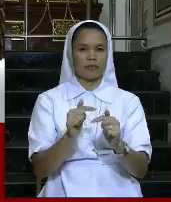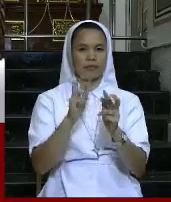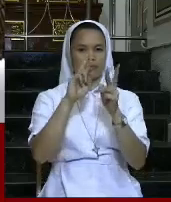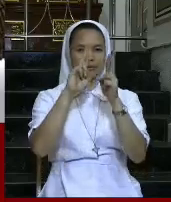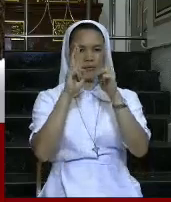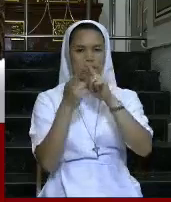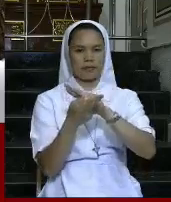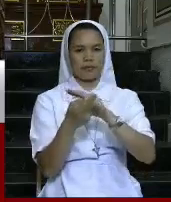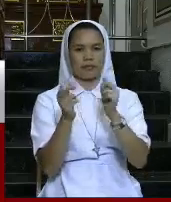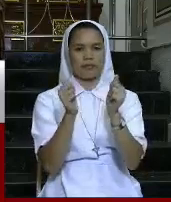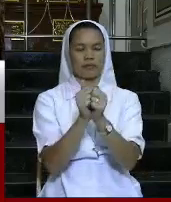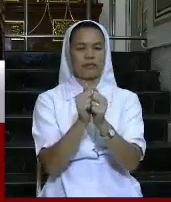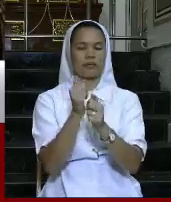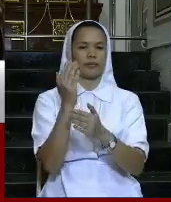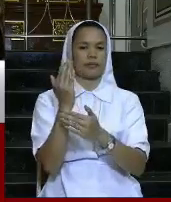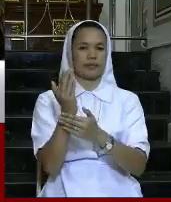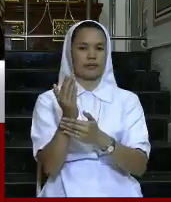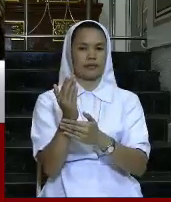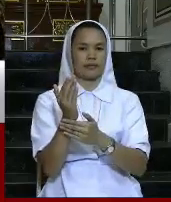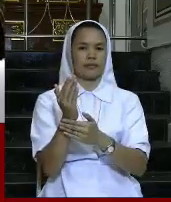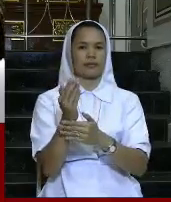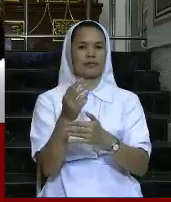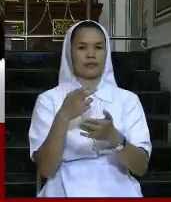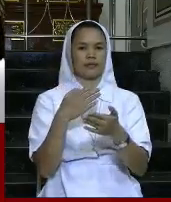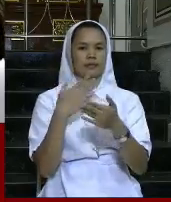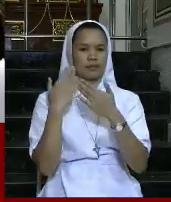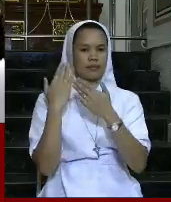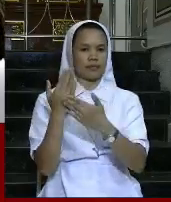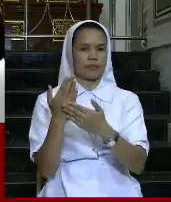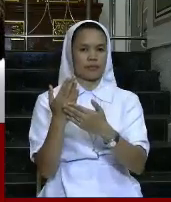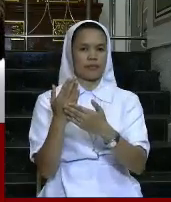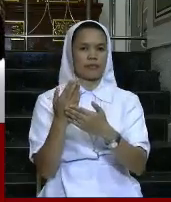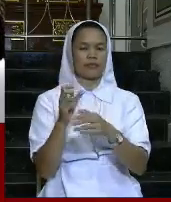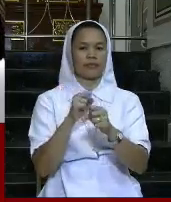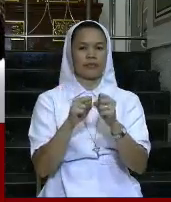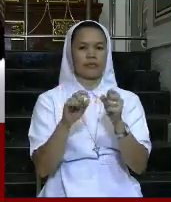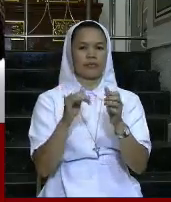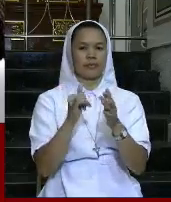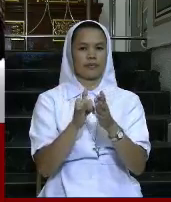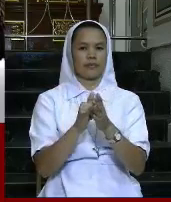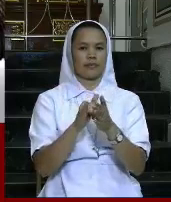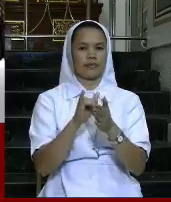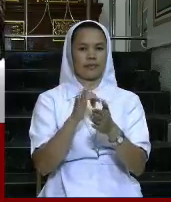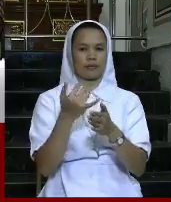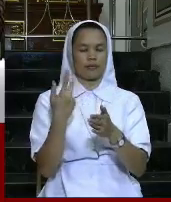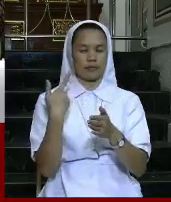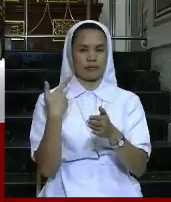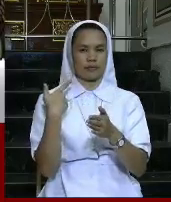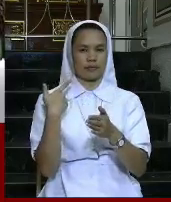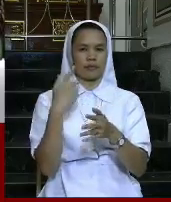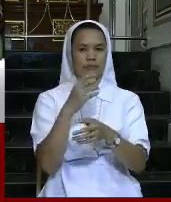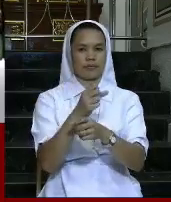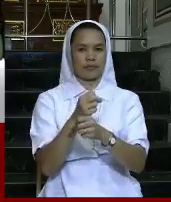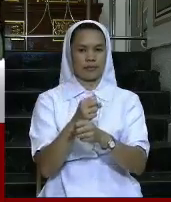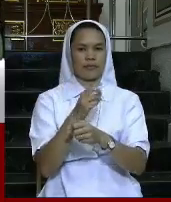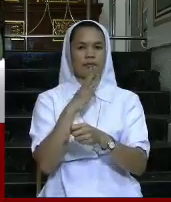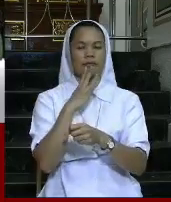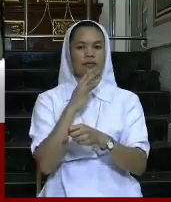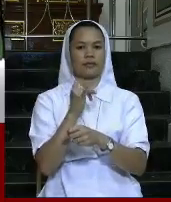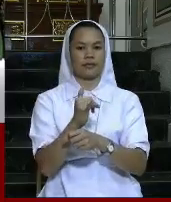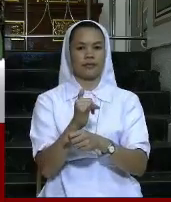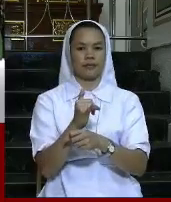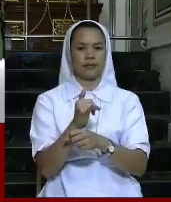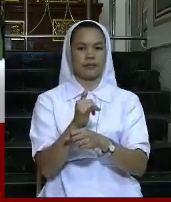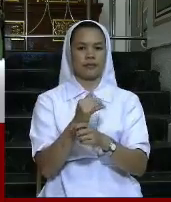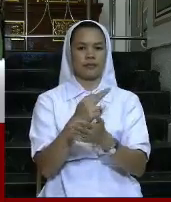reconciliation with you be near at hand, so that though we do not merit it by our own